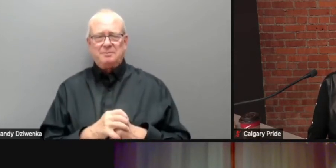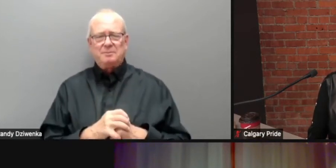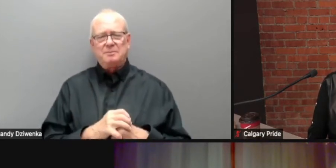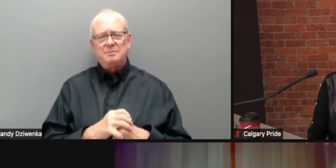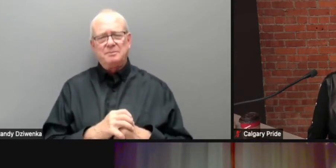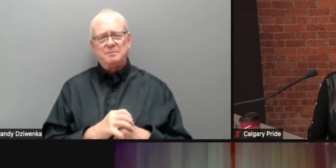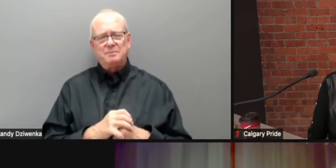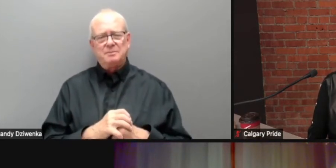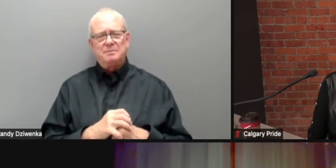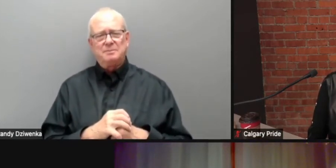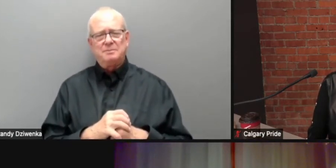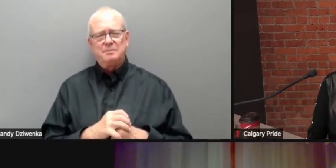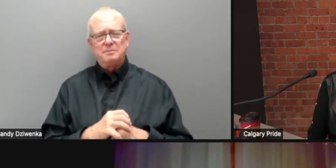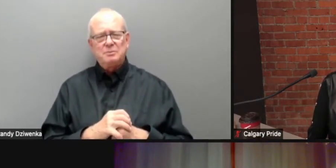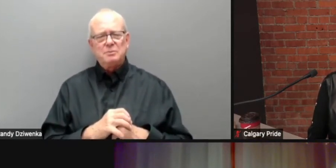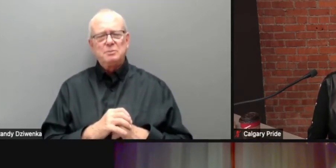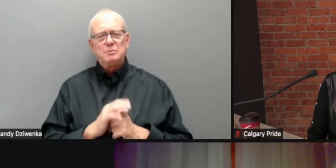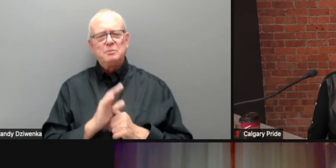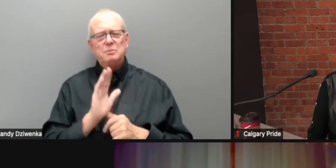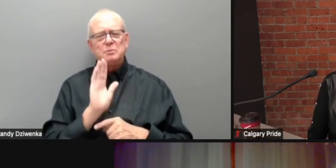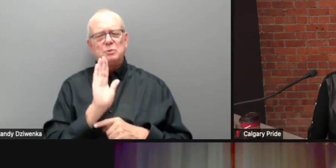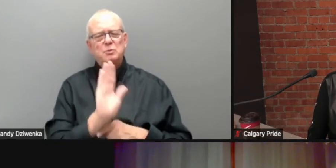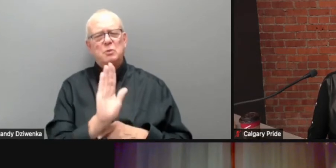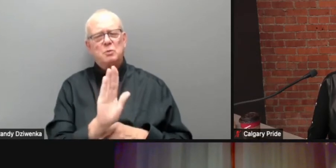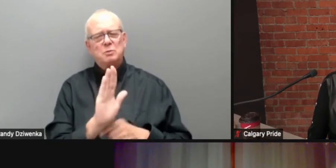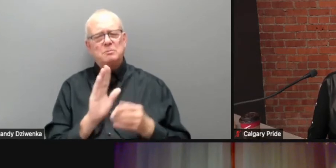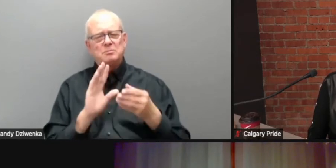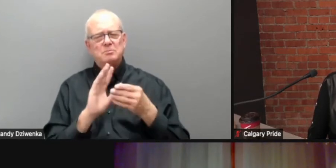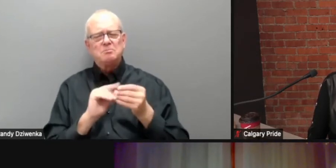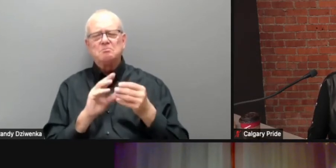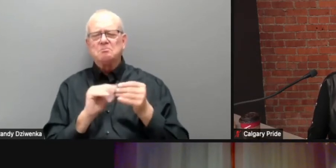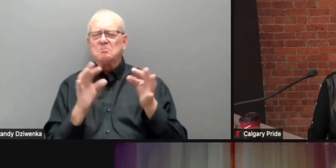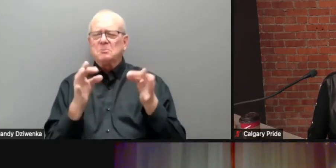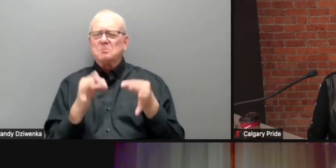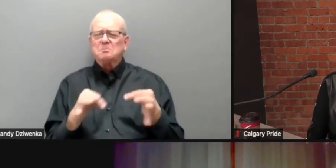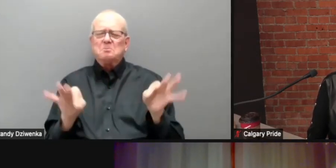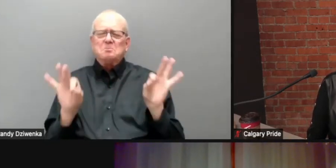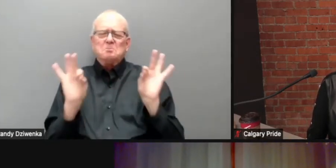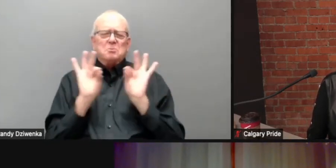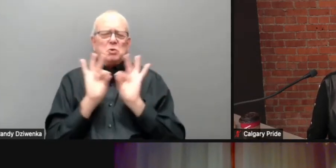other parents who have 2S LGBTQ plus children?